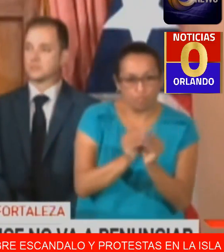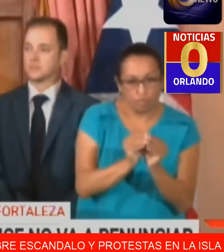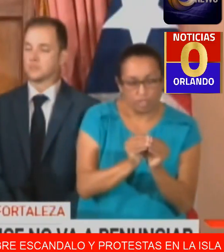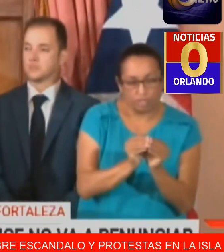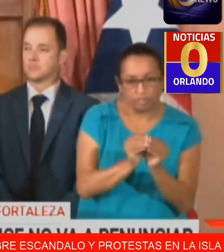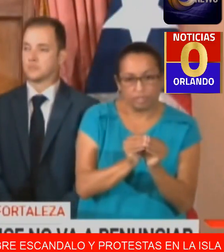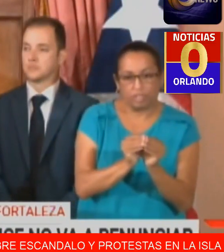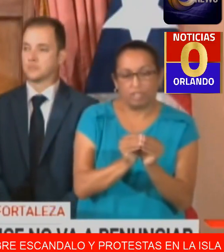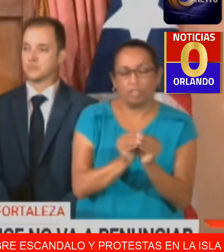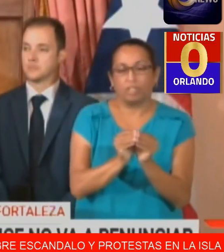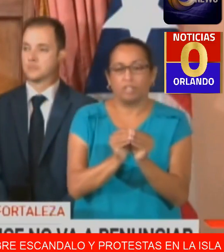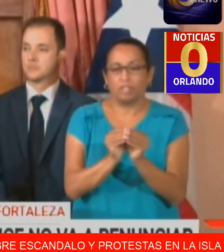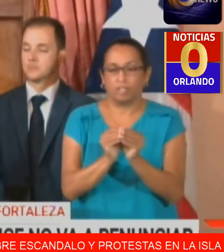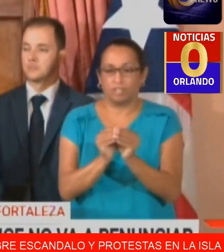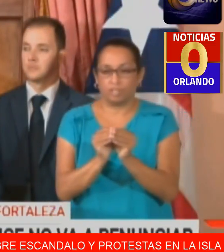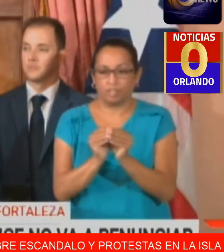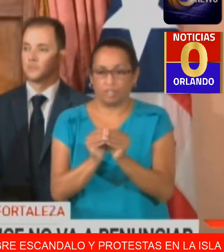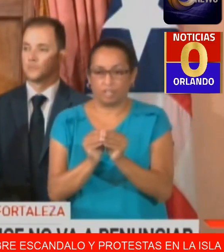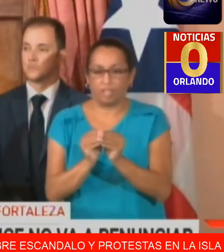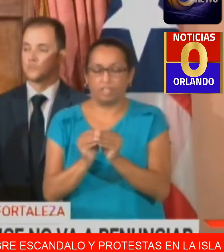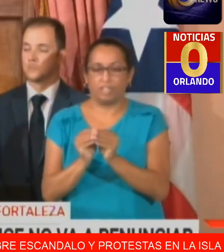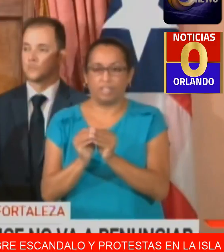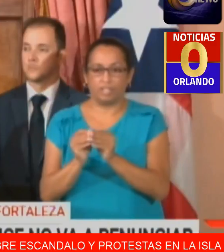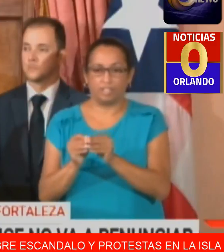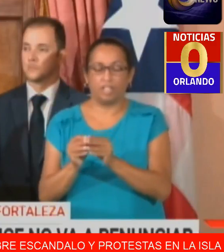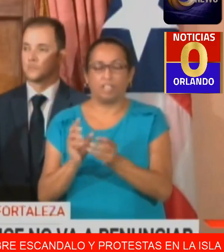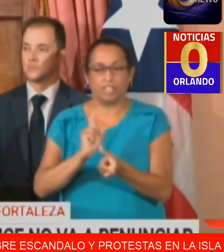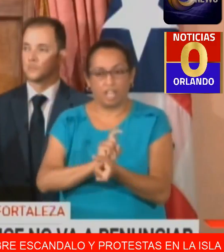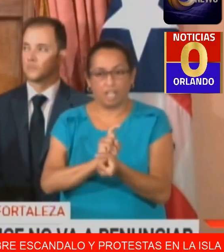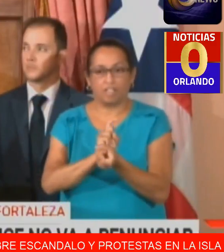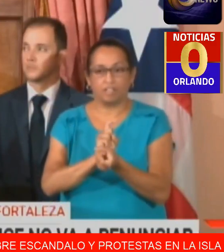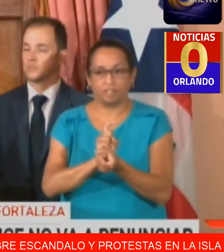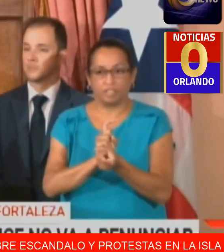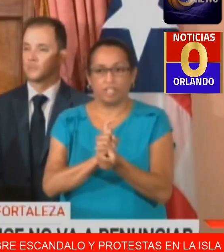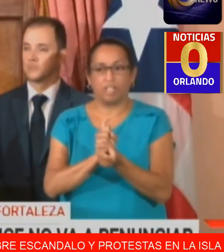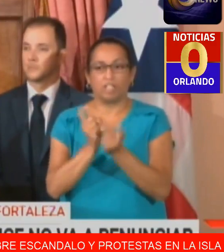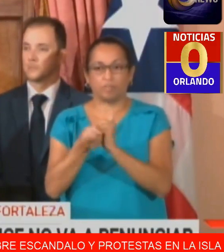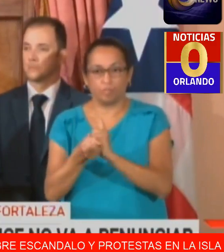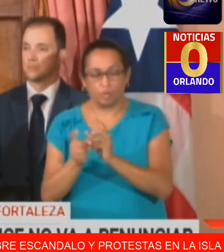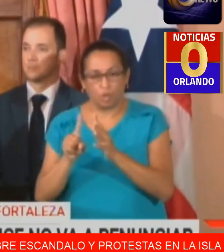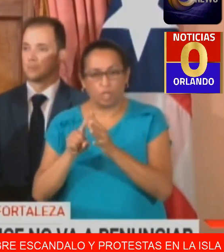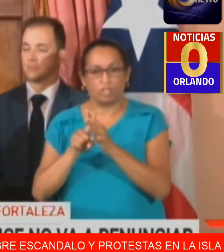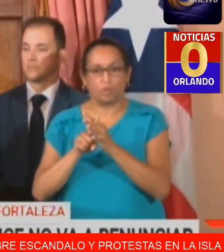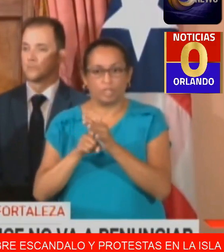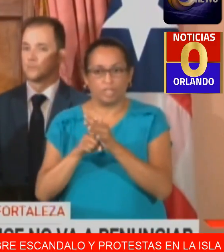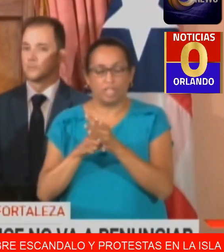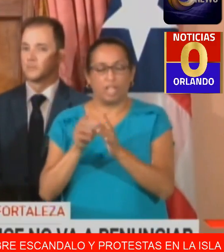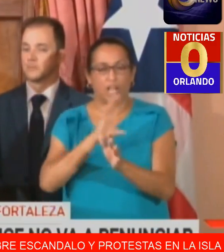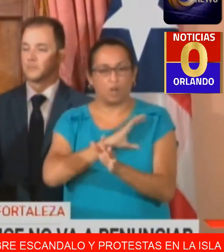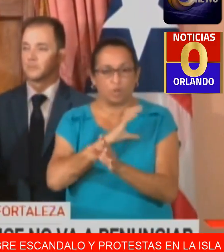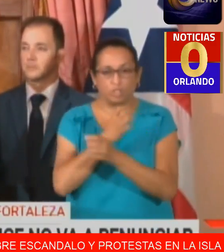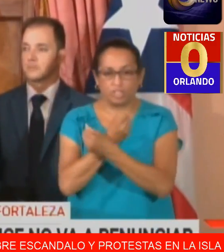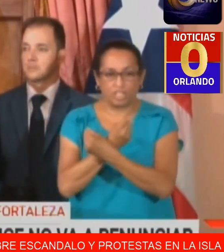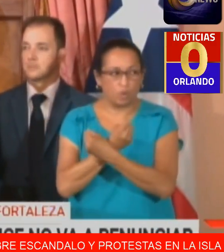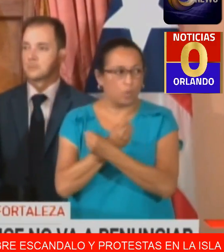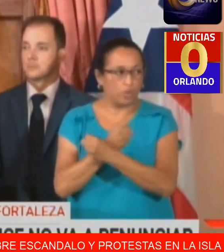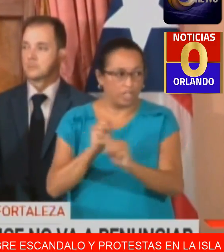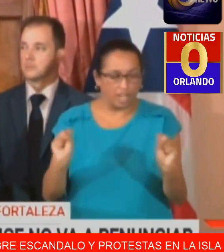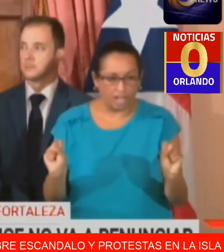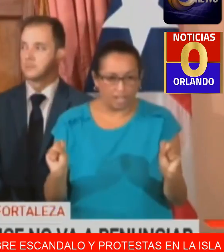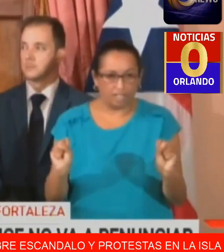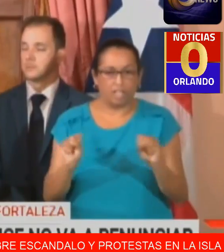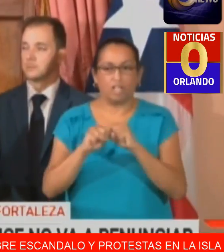can make sure that whether it's infrastructure, recovery, social initiatives, security, healthcare, and so